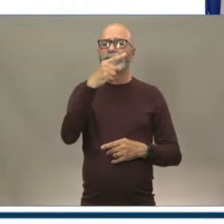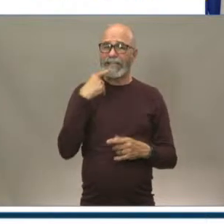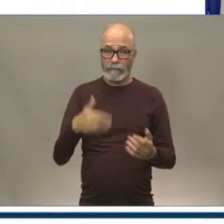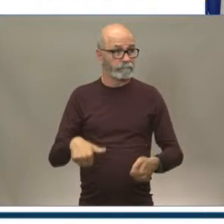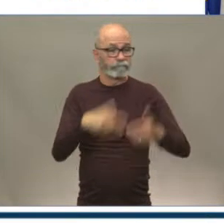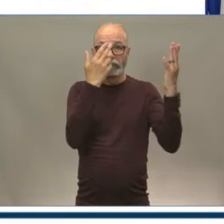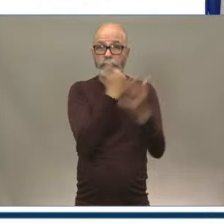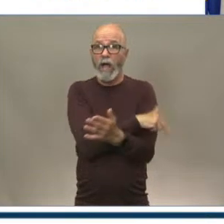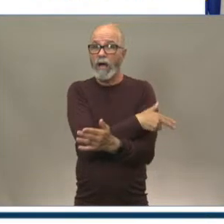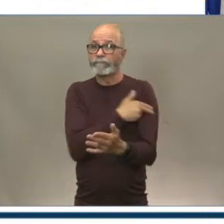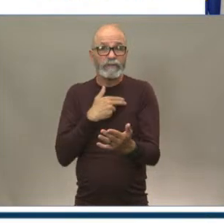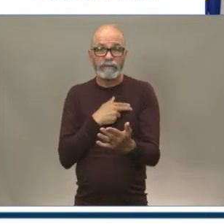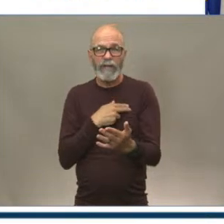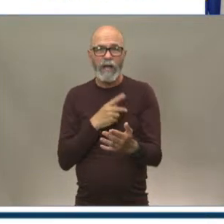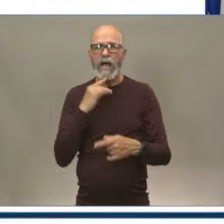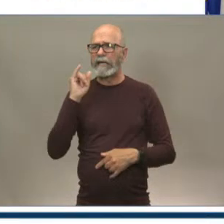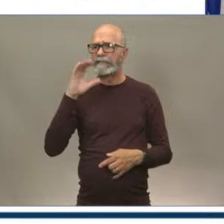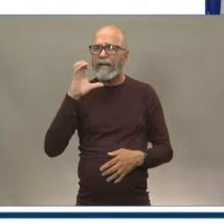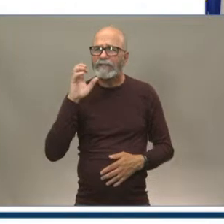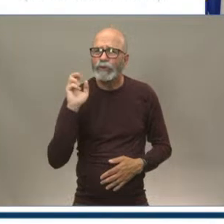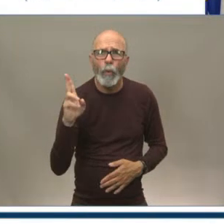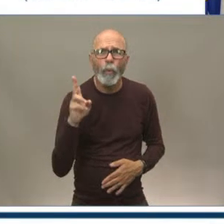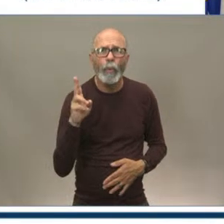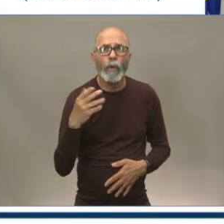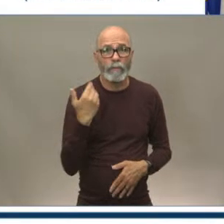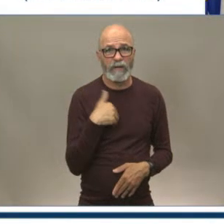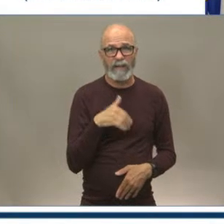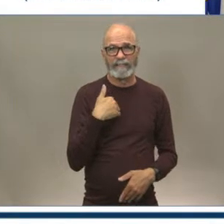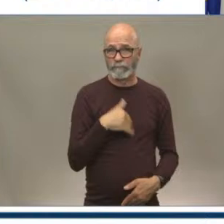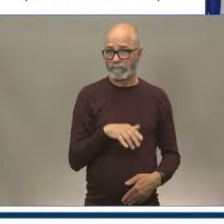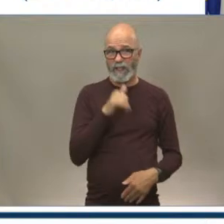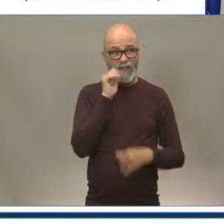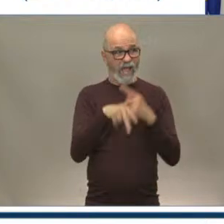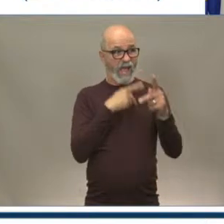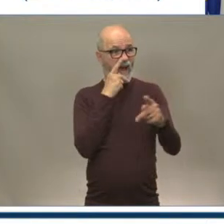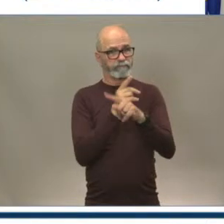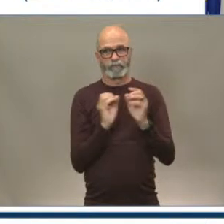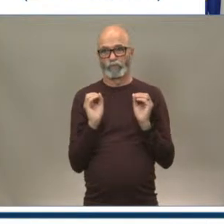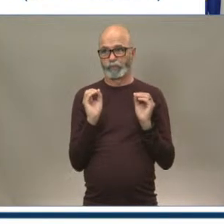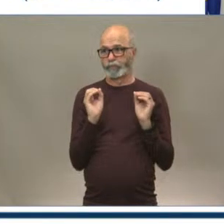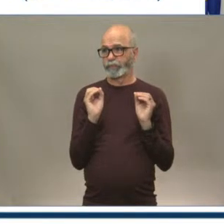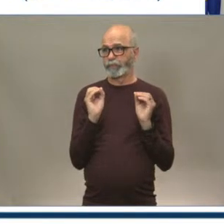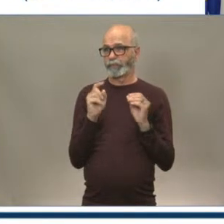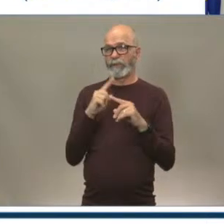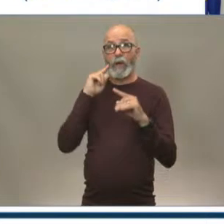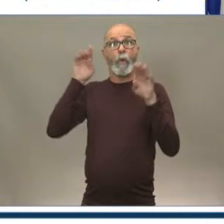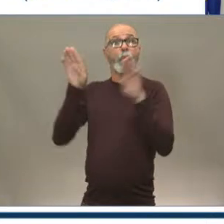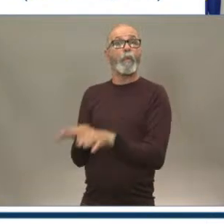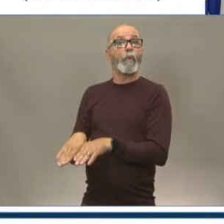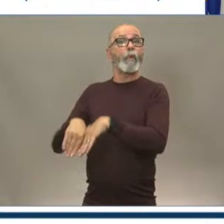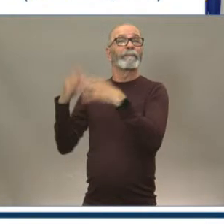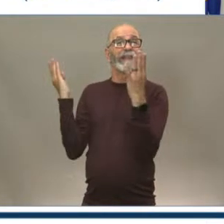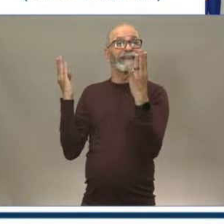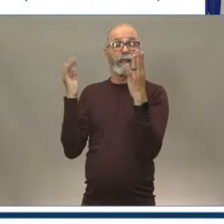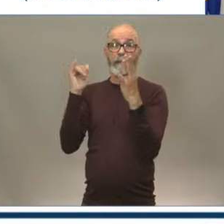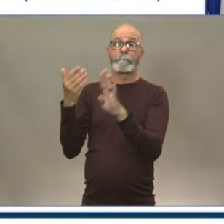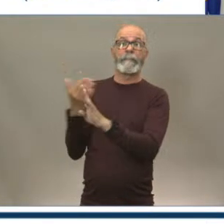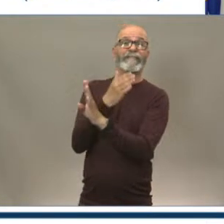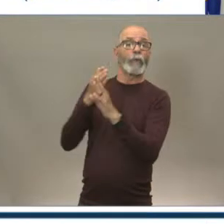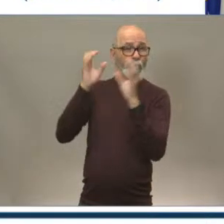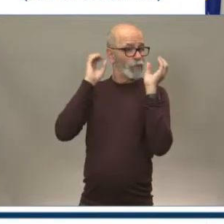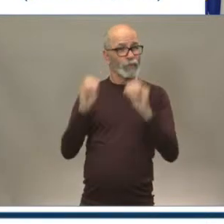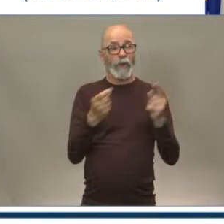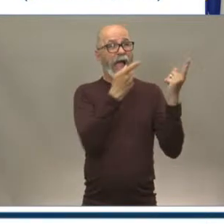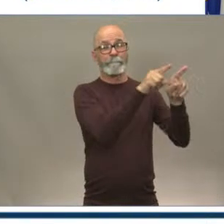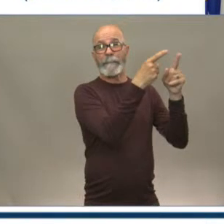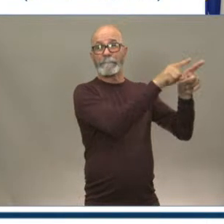people that are in the ICU, I don't think we've had this many people hospitalized since the pandemic was declared. Given the backlog in cases